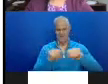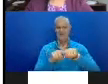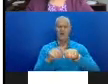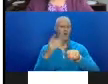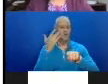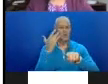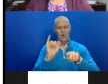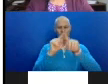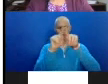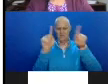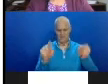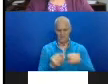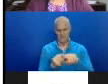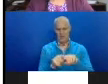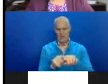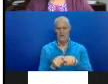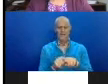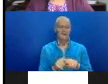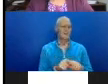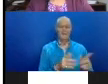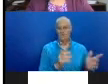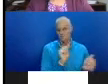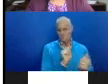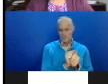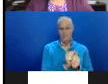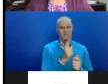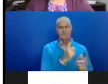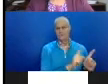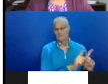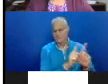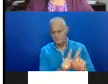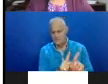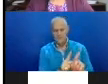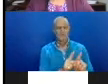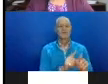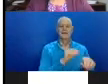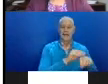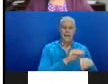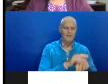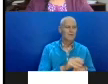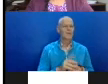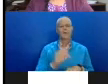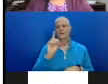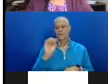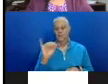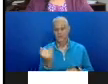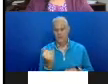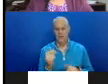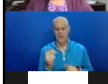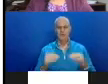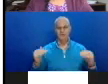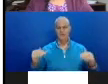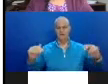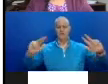who either brought you into counseling or brought you into the Department of Justice or whatever the case. But phase 3